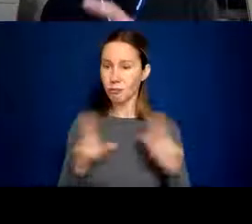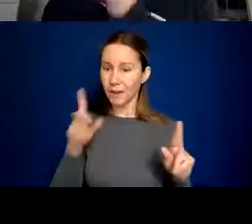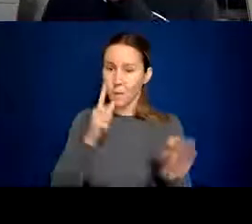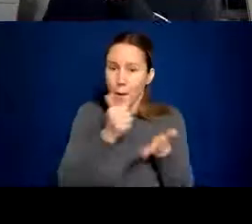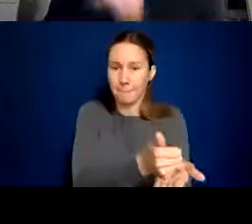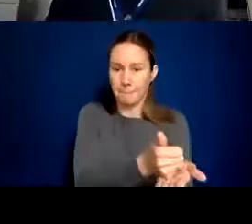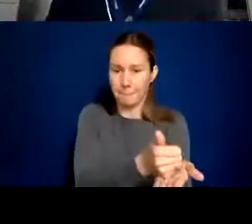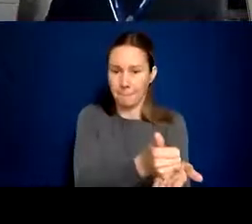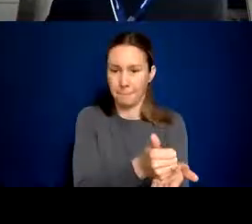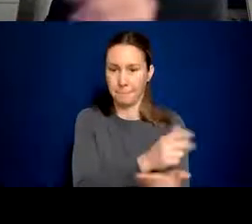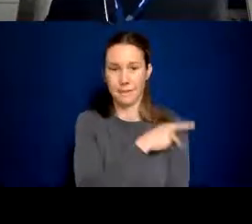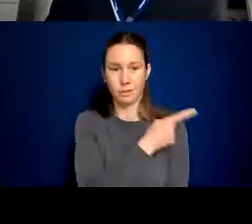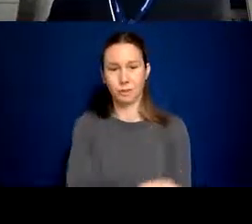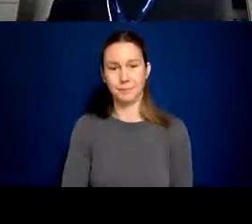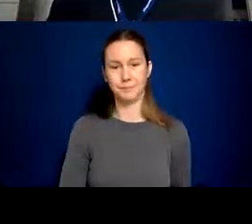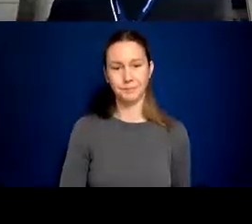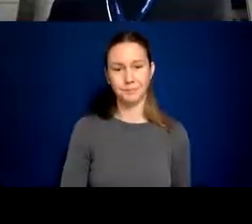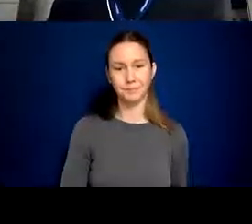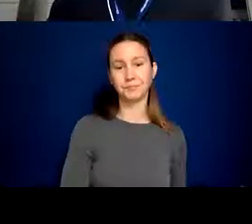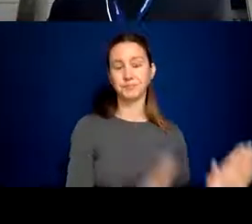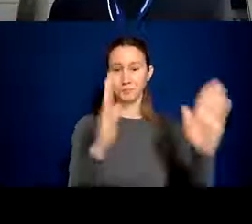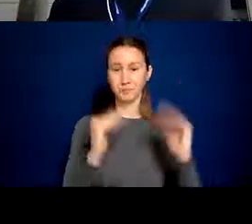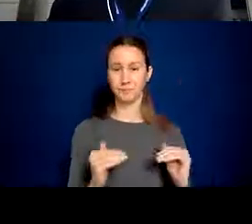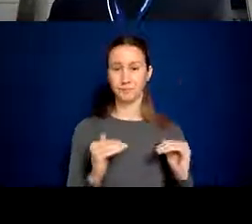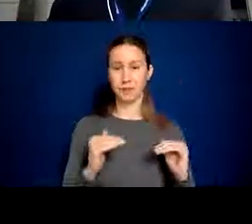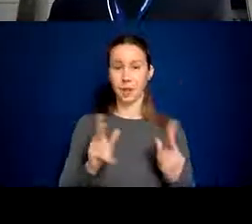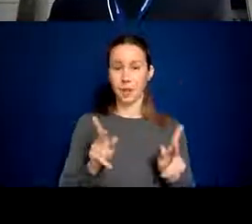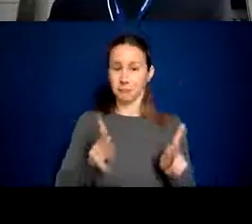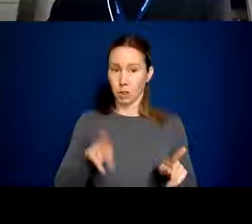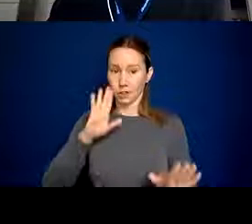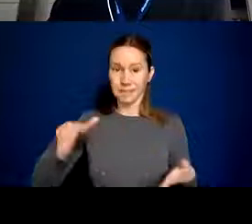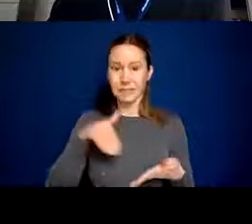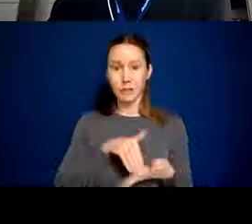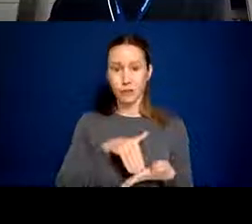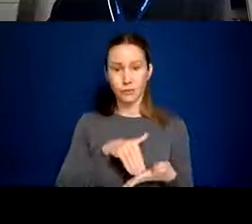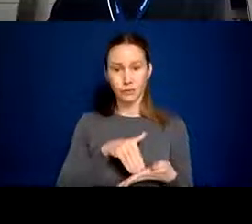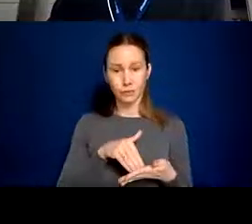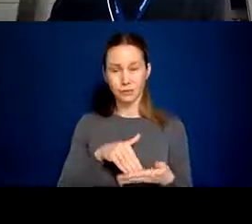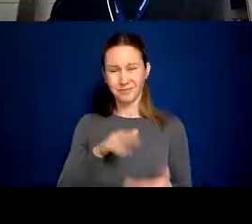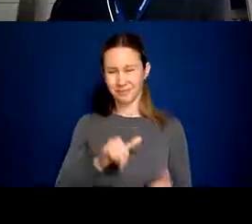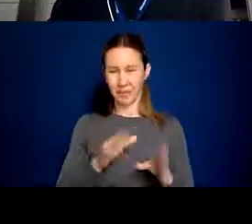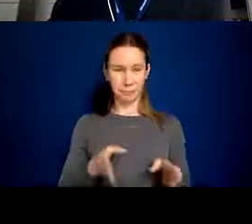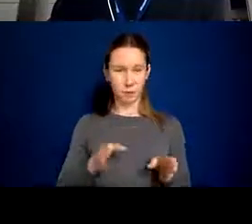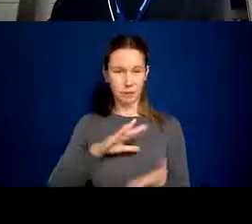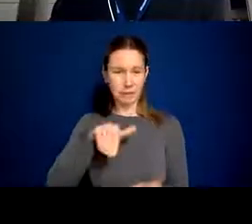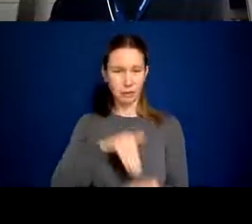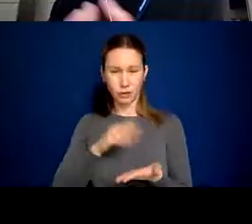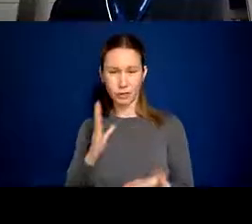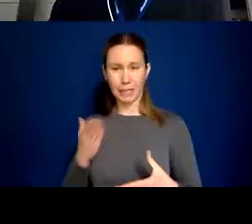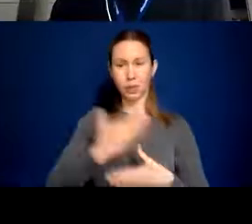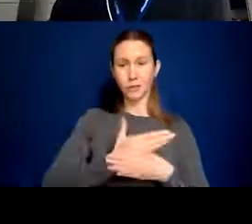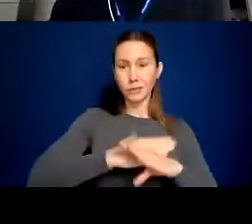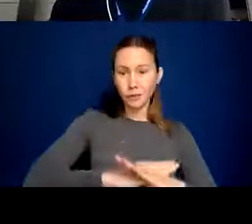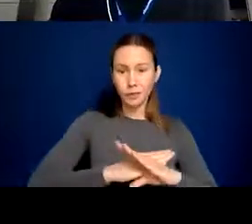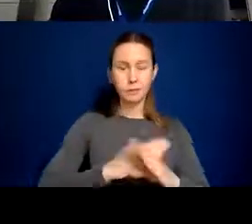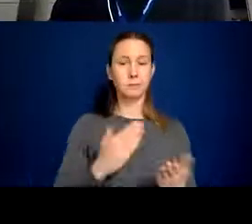And then we have person-centered interventions. person-centered interventions can be tailored